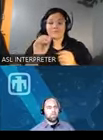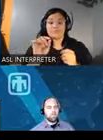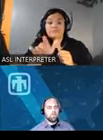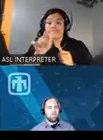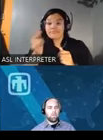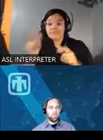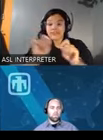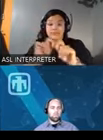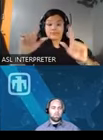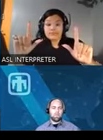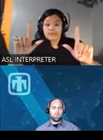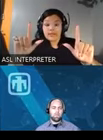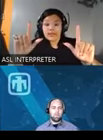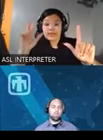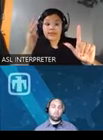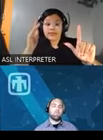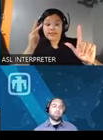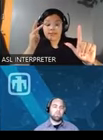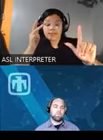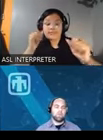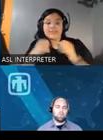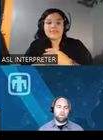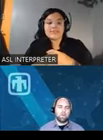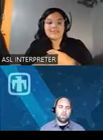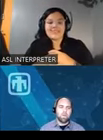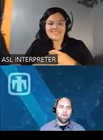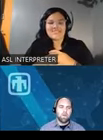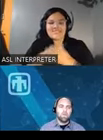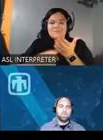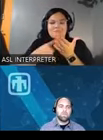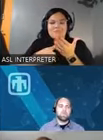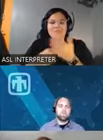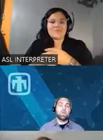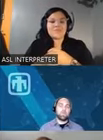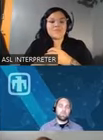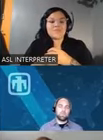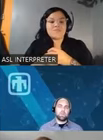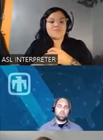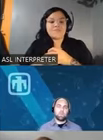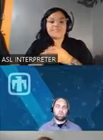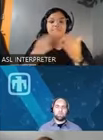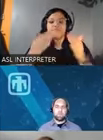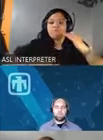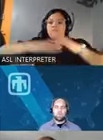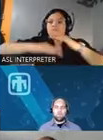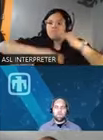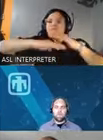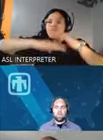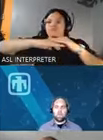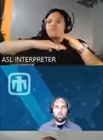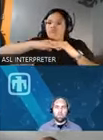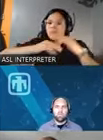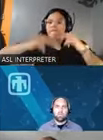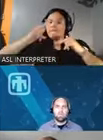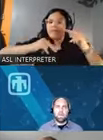third thing that we that is part of our stakeholder engagement process, which is capacity building. So we would really like